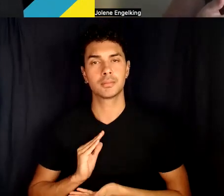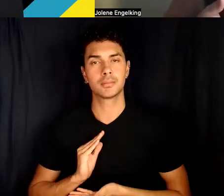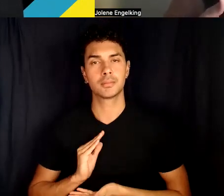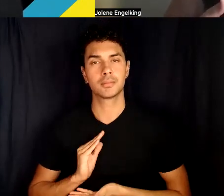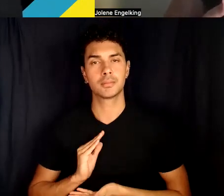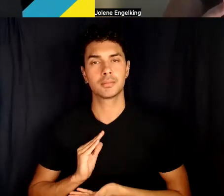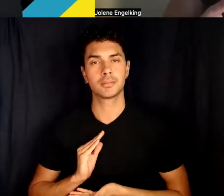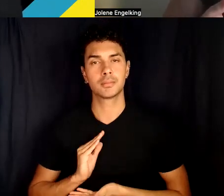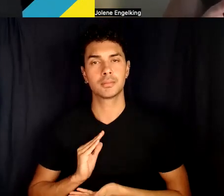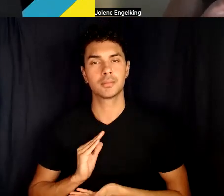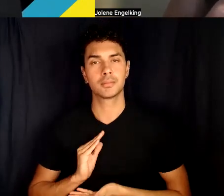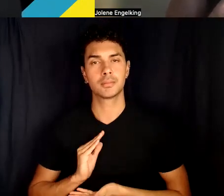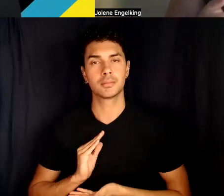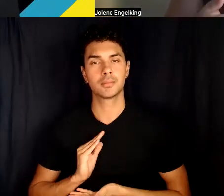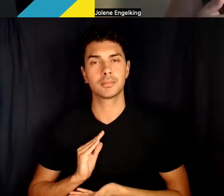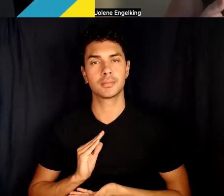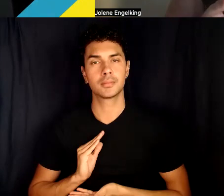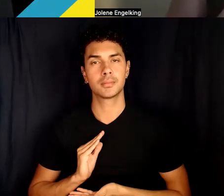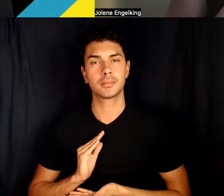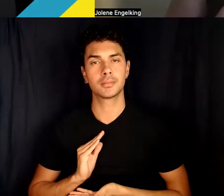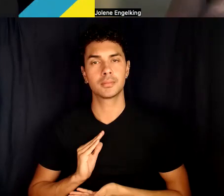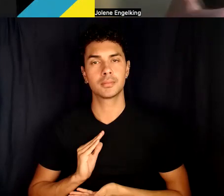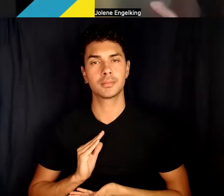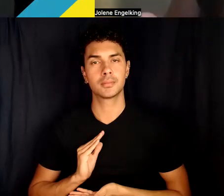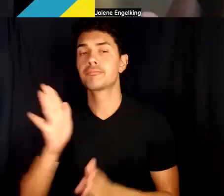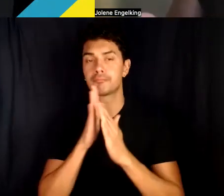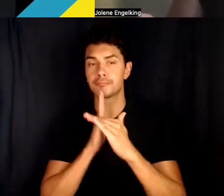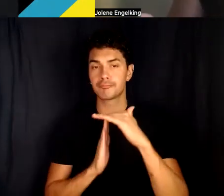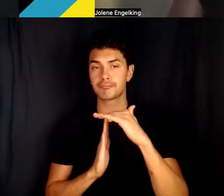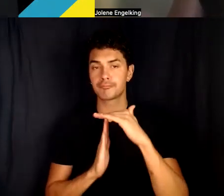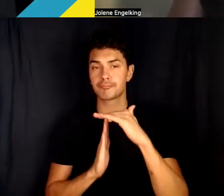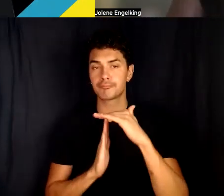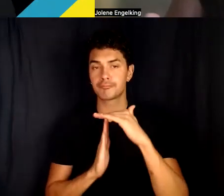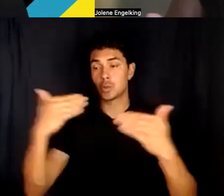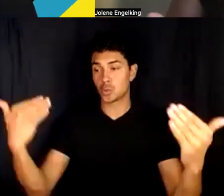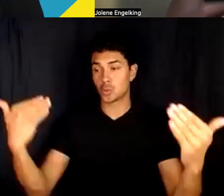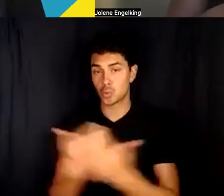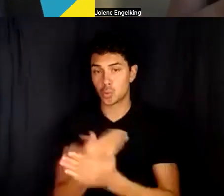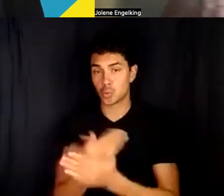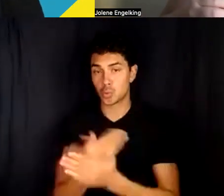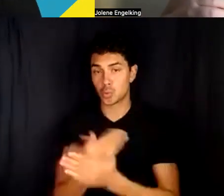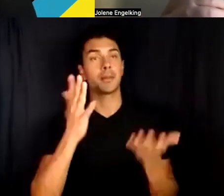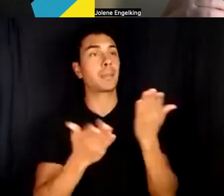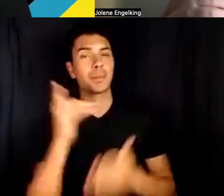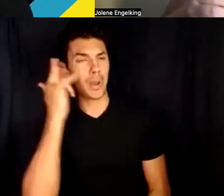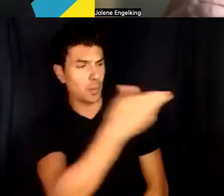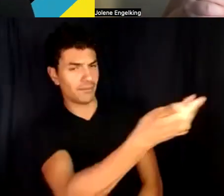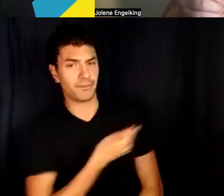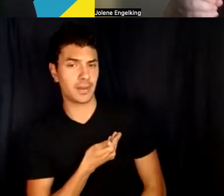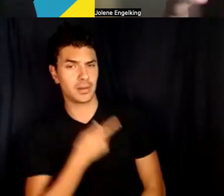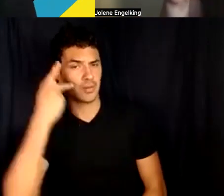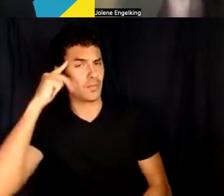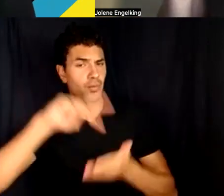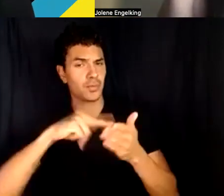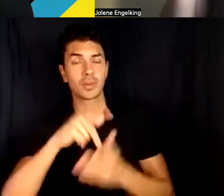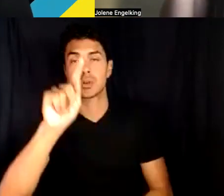really your own. I've also, in some of the spaces, I've been like, well, do they know why they're even here? And that kind of comes into tokenizing, because